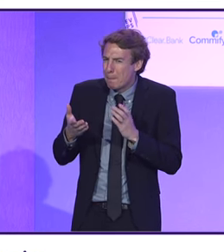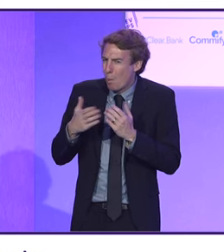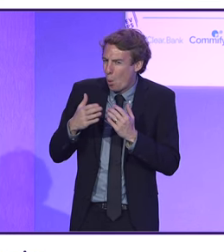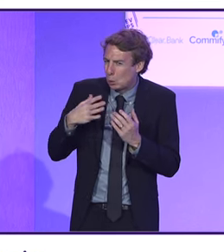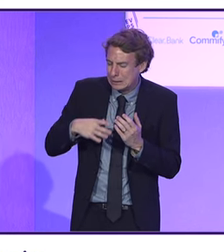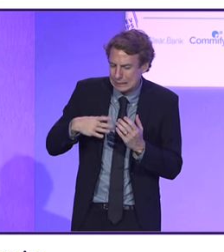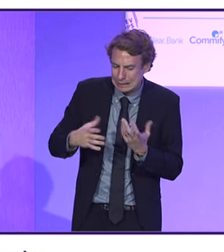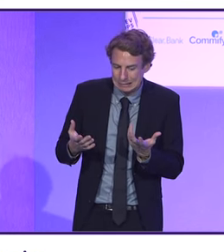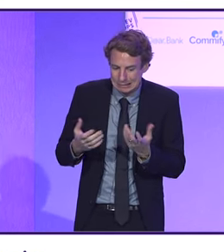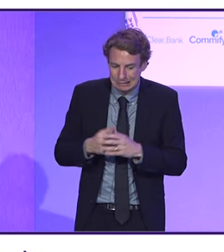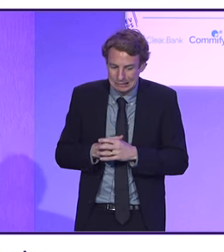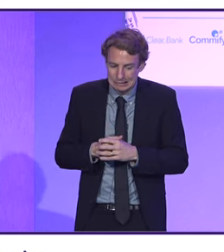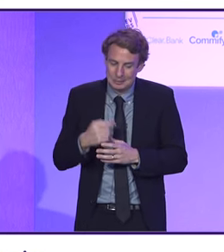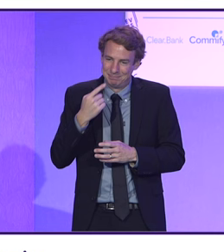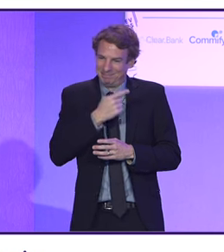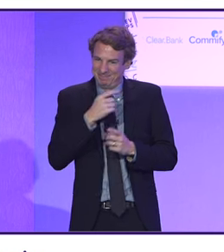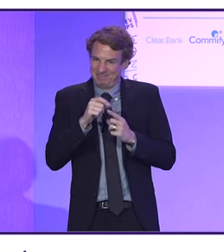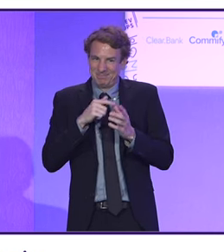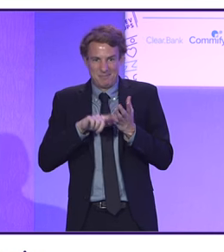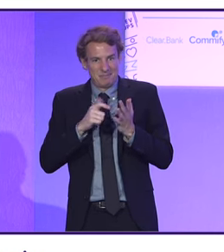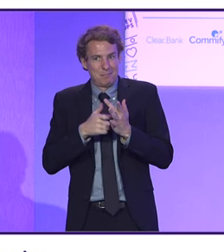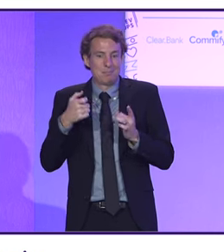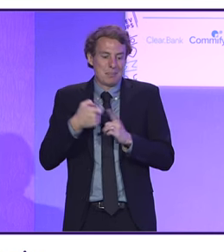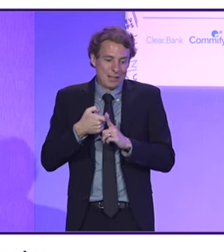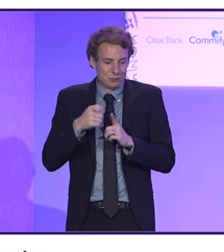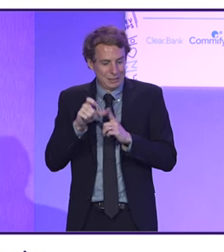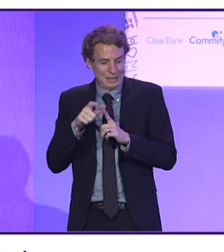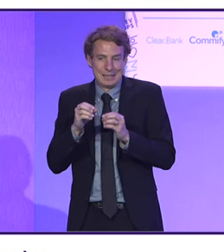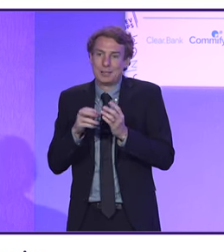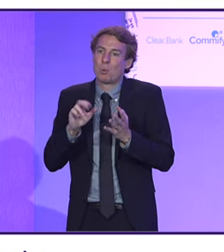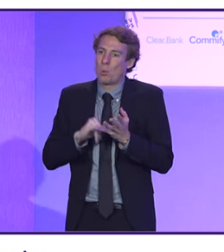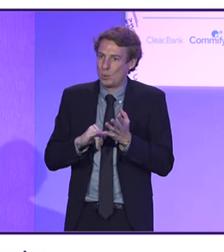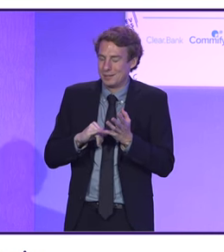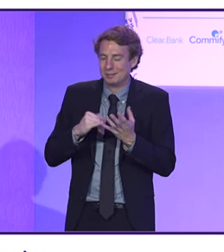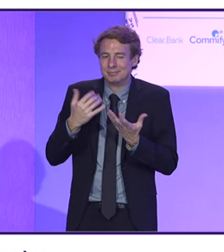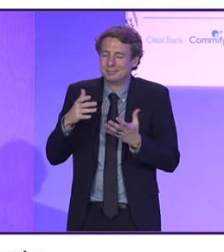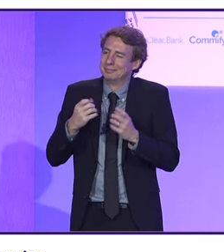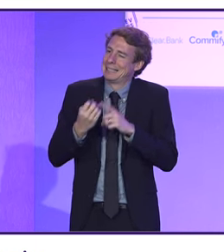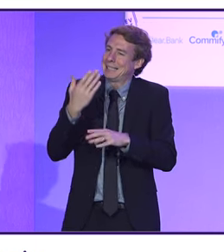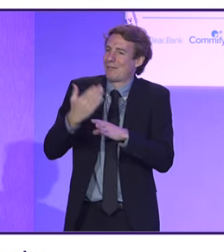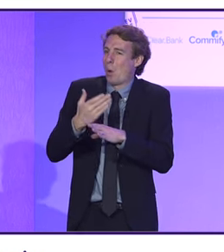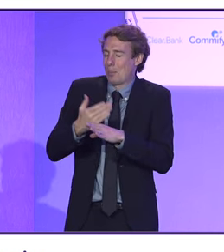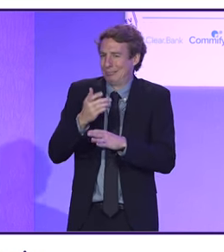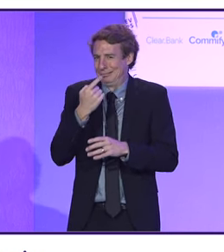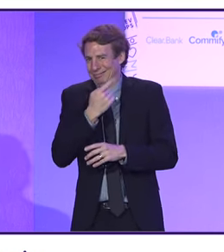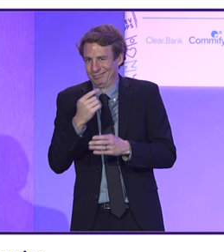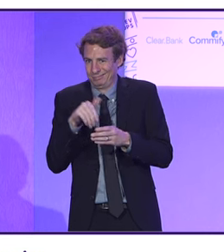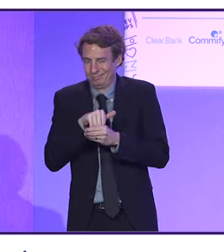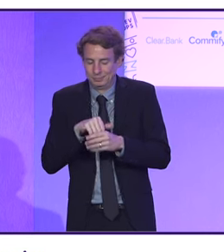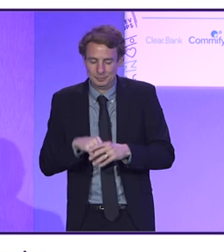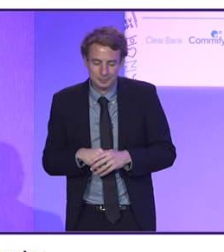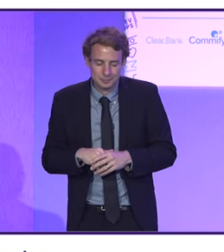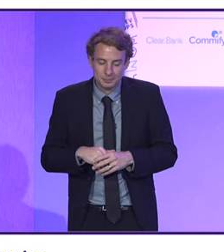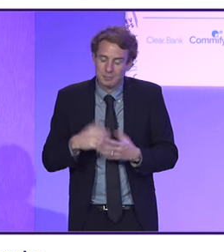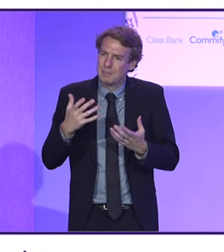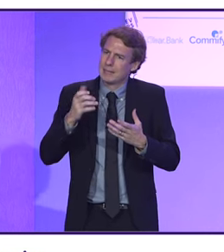Patrick DuBois, who ironically has DevSecOps in his title in this post, put out a post a couple of years ago. He is widely thought